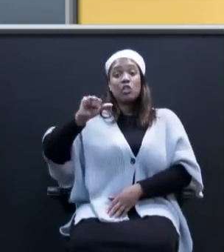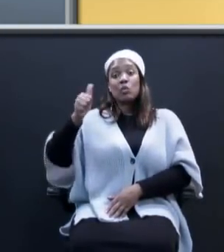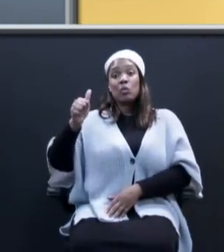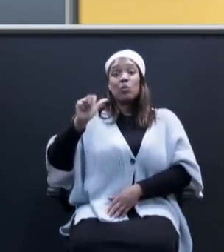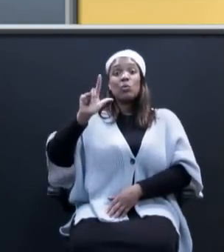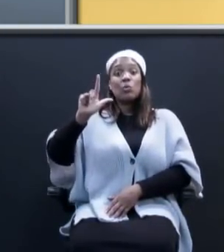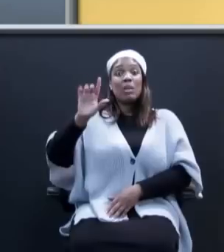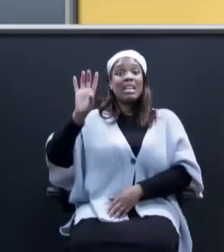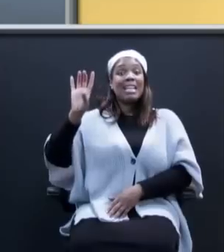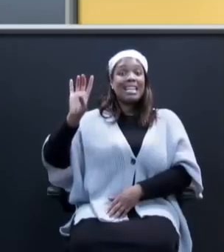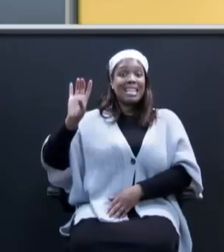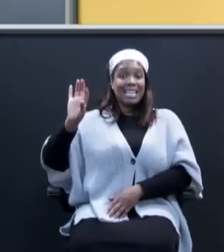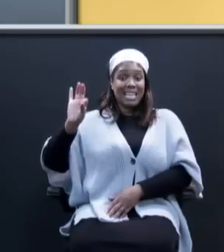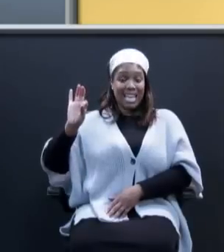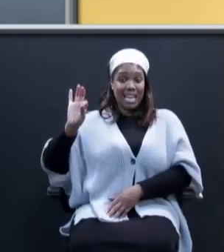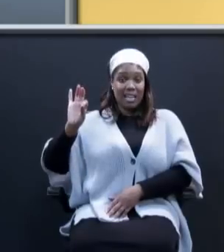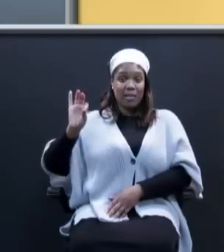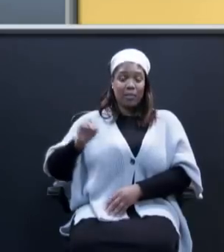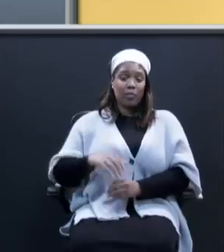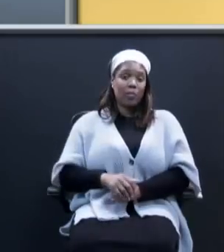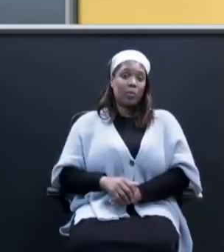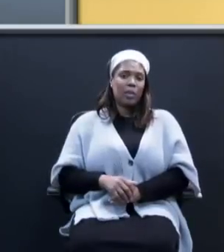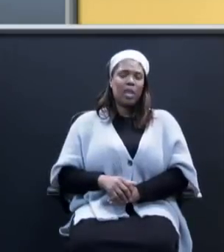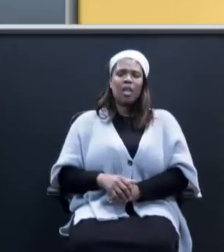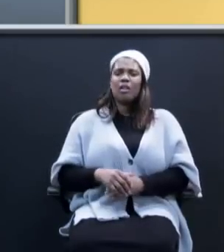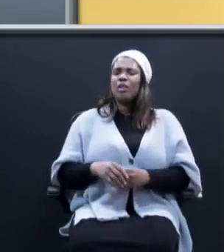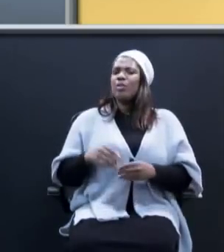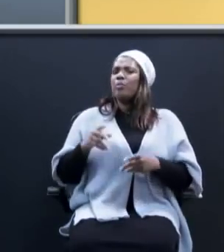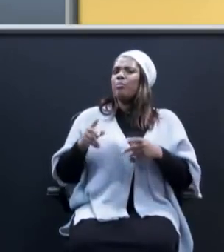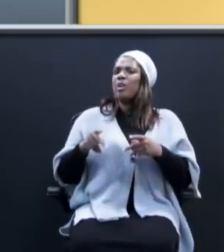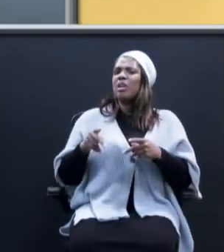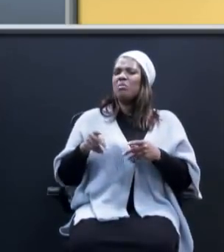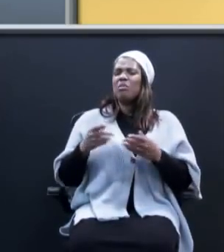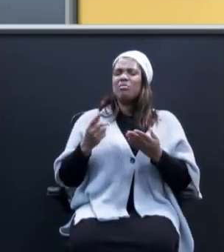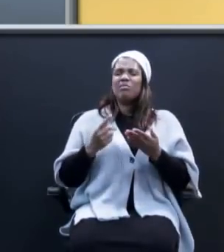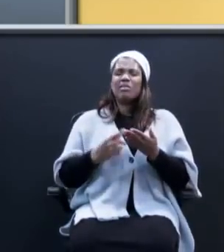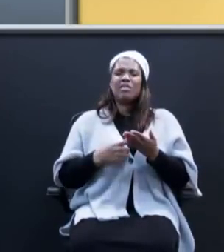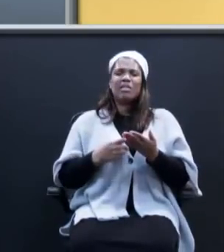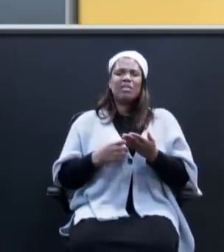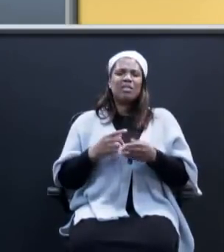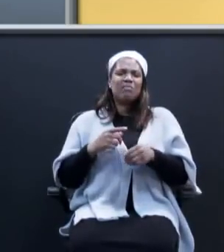and you forget it. And you don't have no reference with you. You can't go back later on and check it.